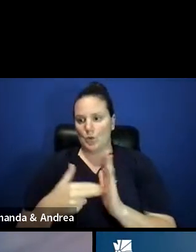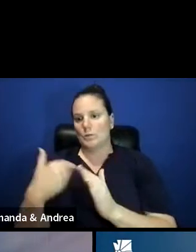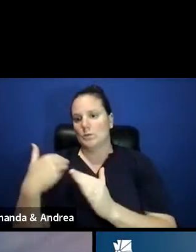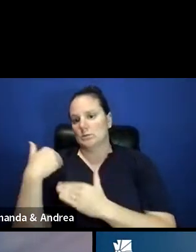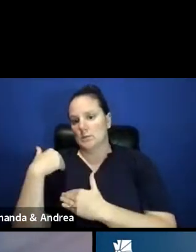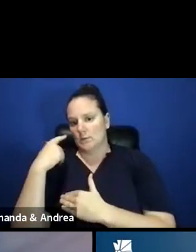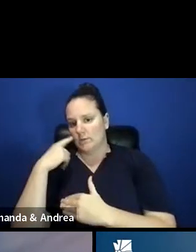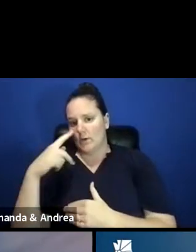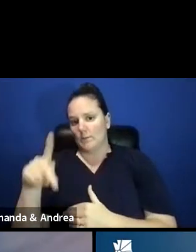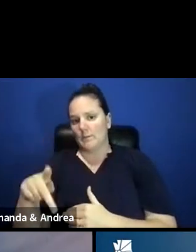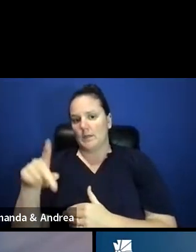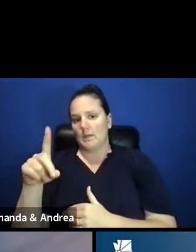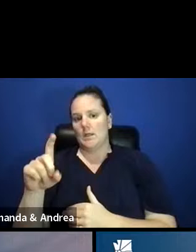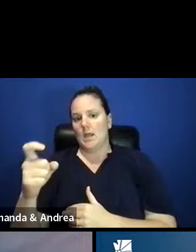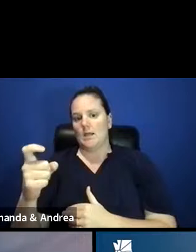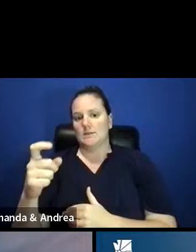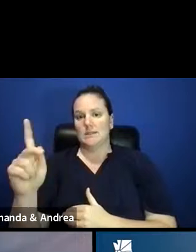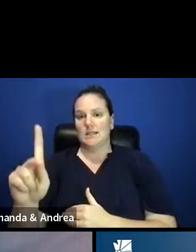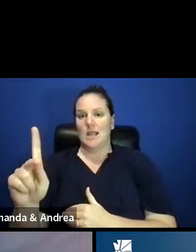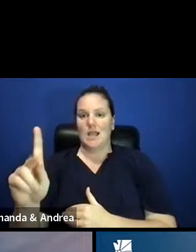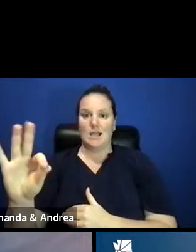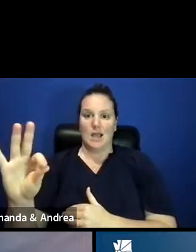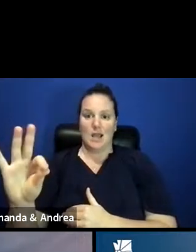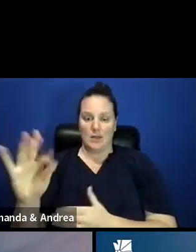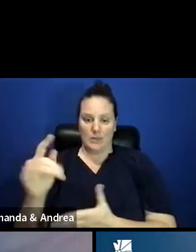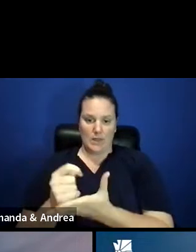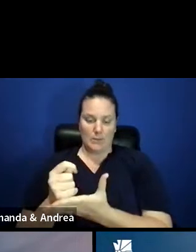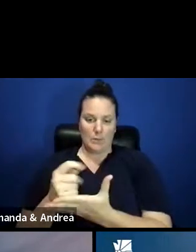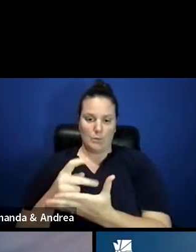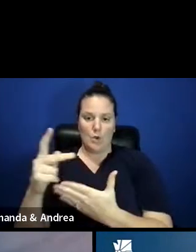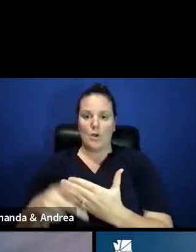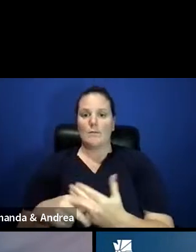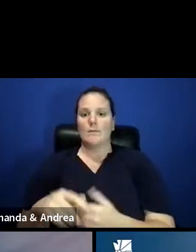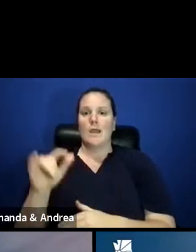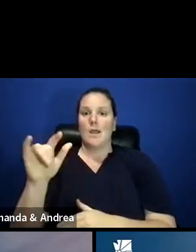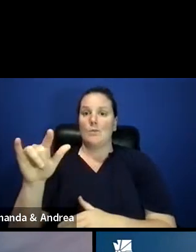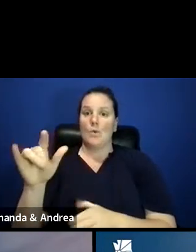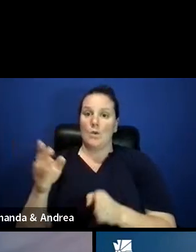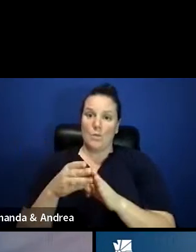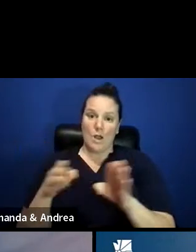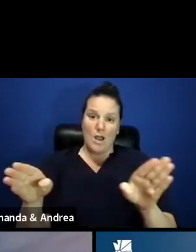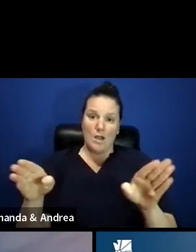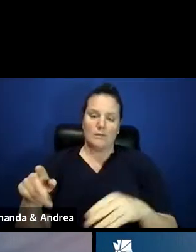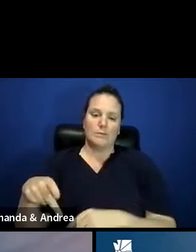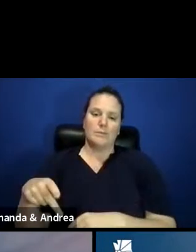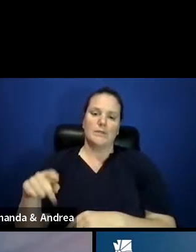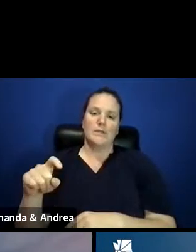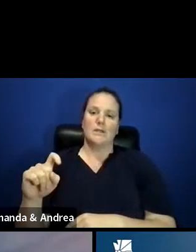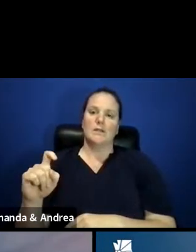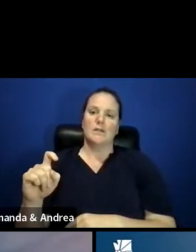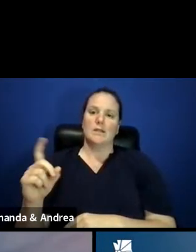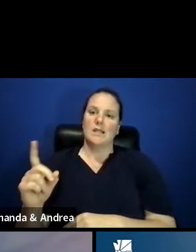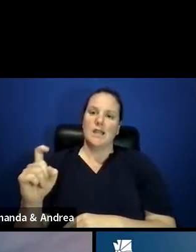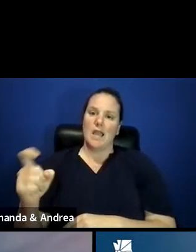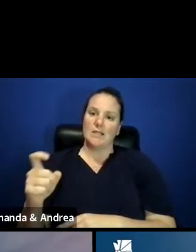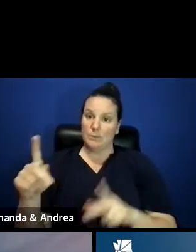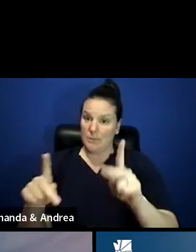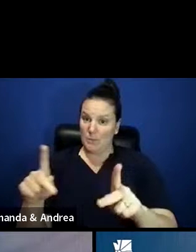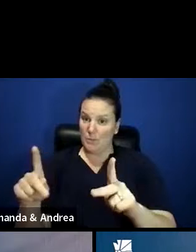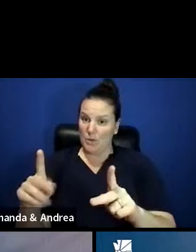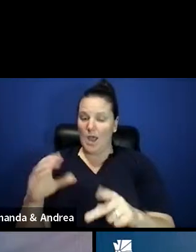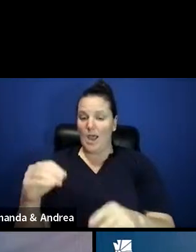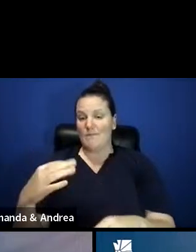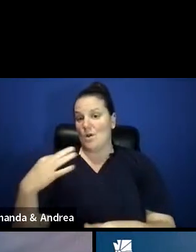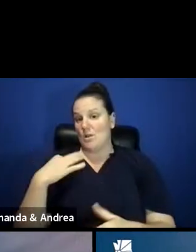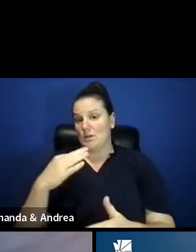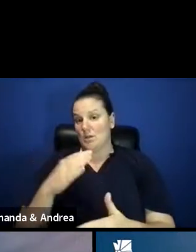for the PDX Canine Therapy Program, Airport-Wide Customer Service Program, or PDX People, and the PDX Volunteer Music